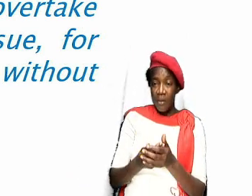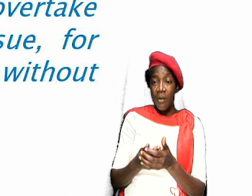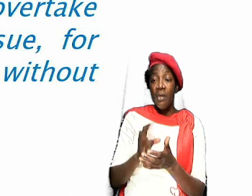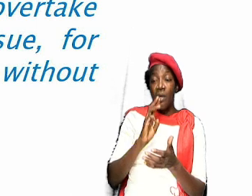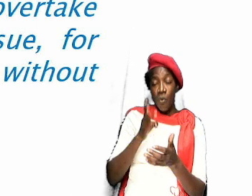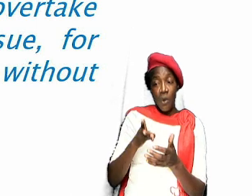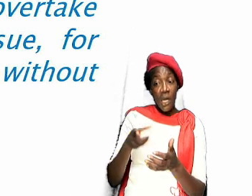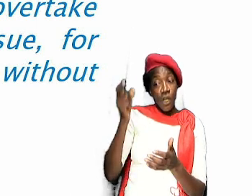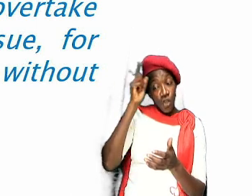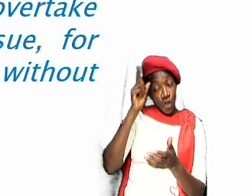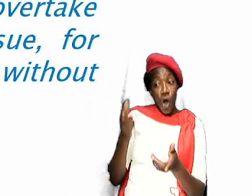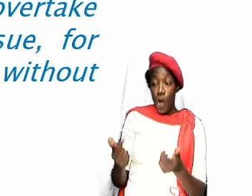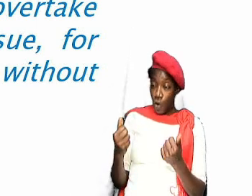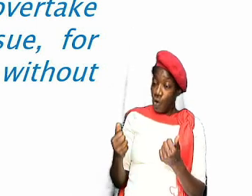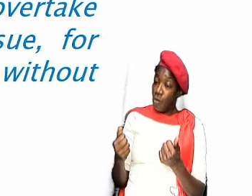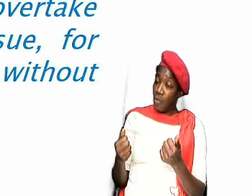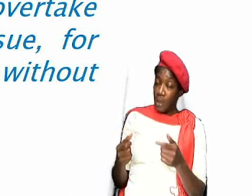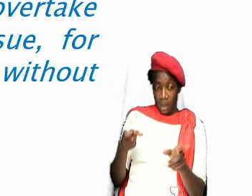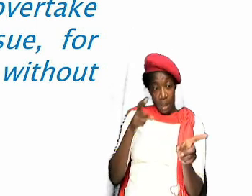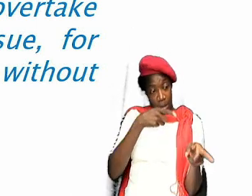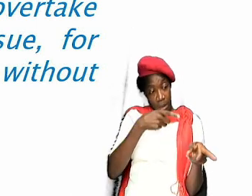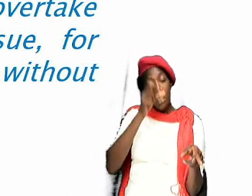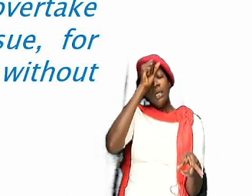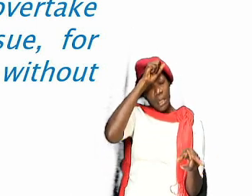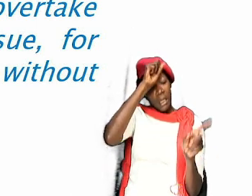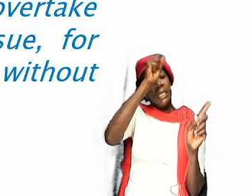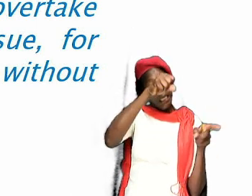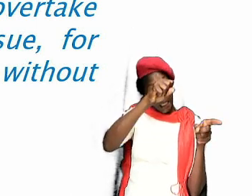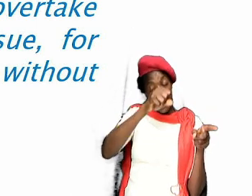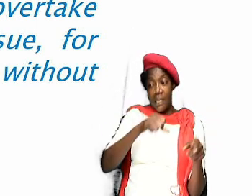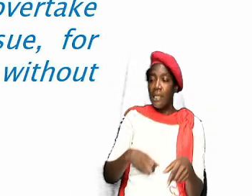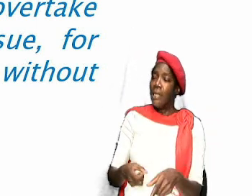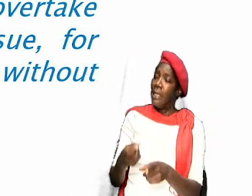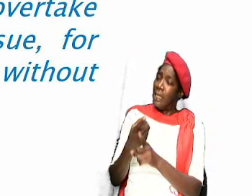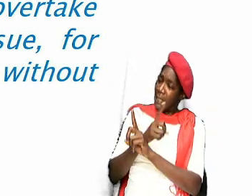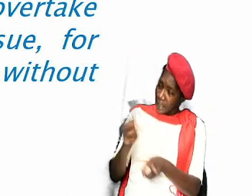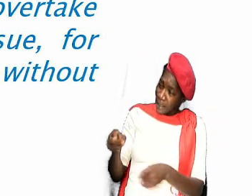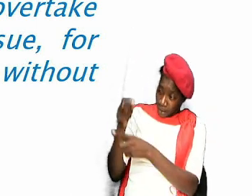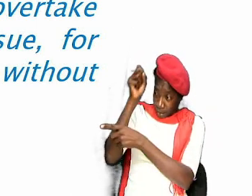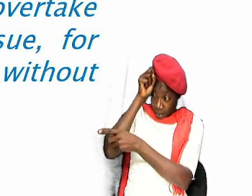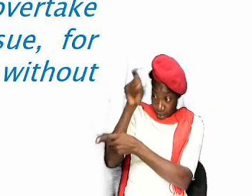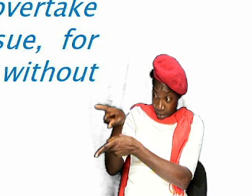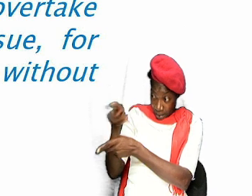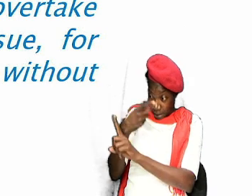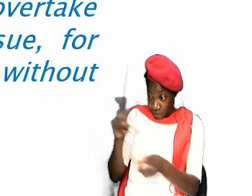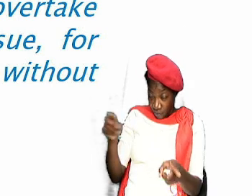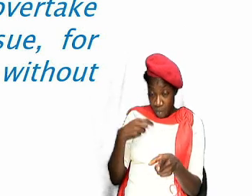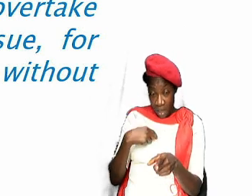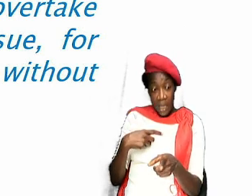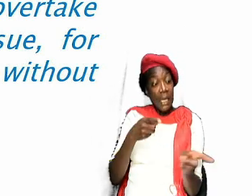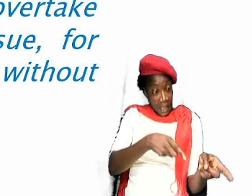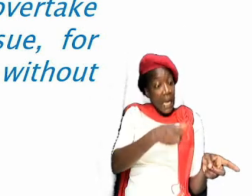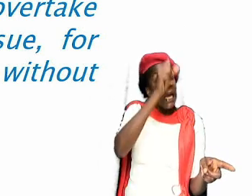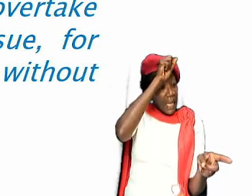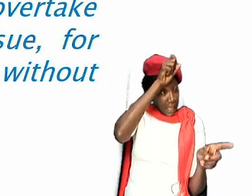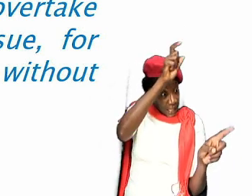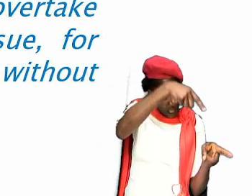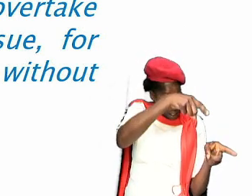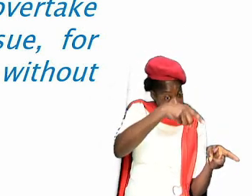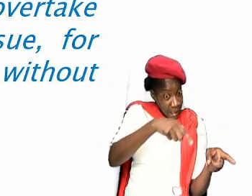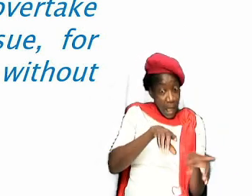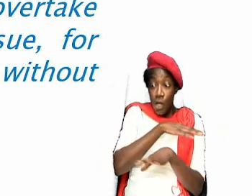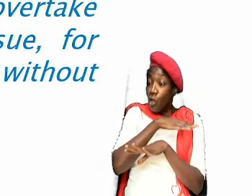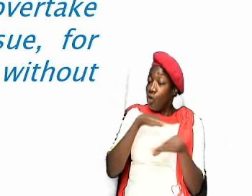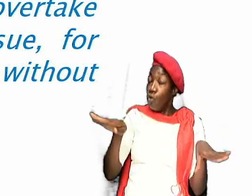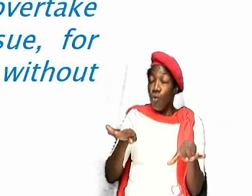come? Yes, Saul will come. Will they deliver me? Yes, they will deliver you. You don't want anything more than that.